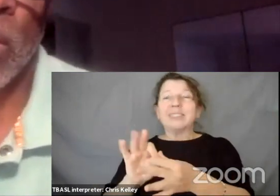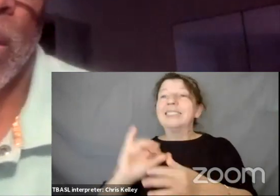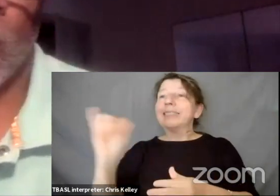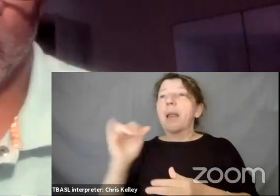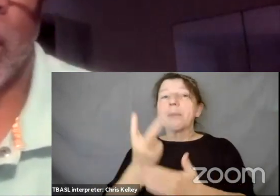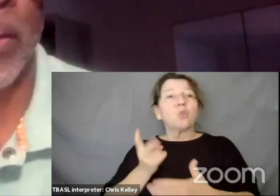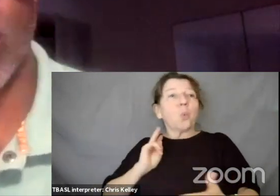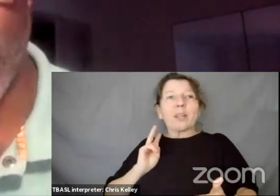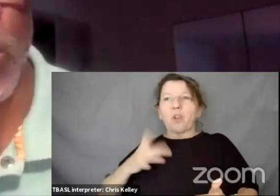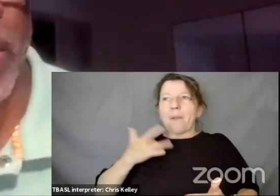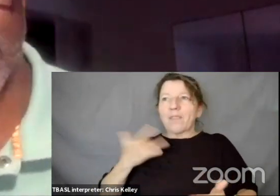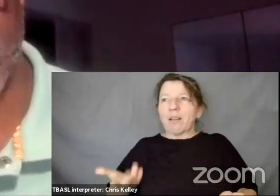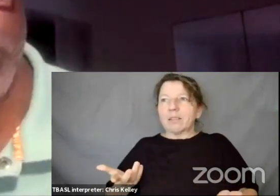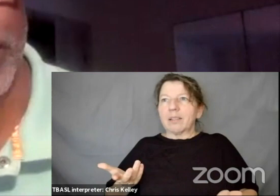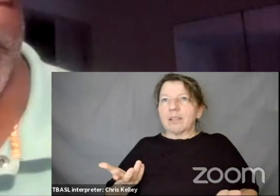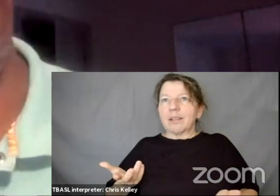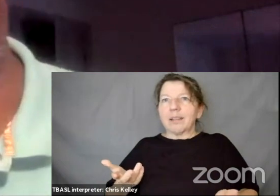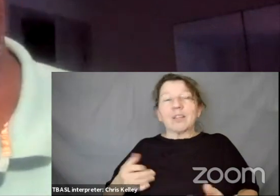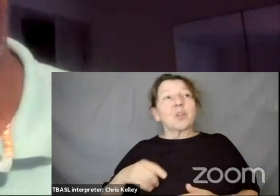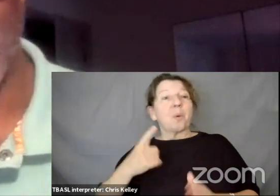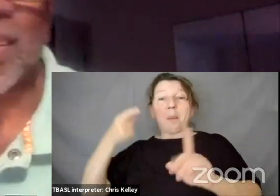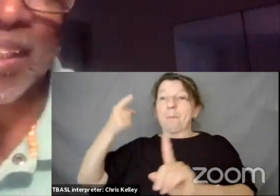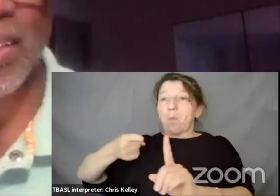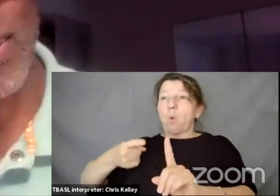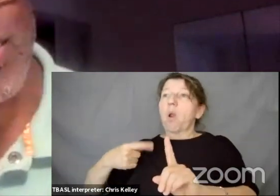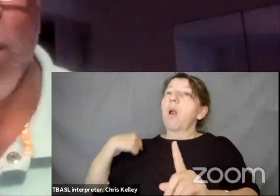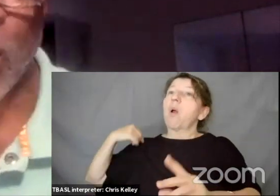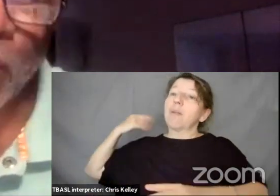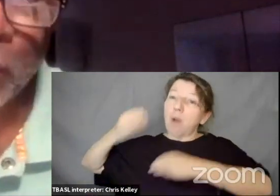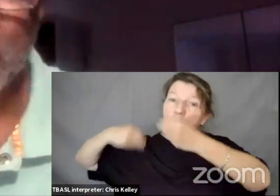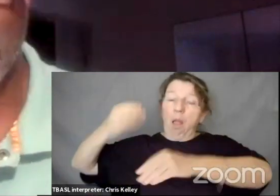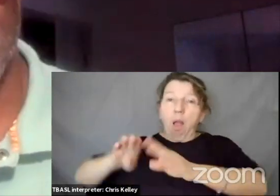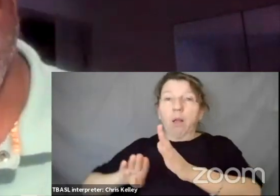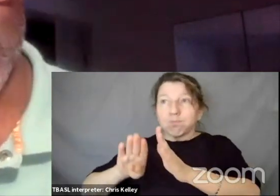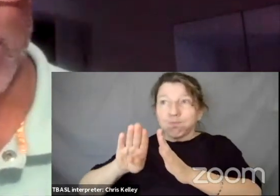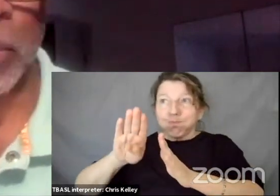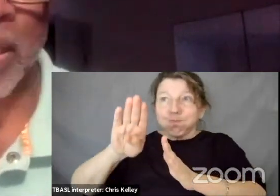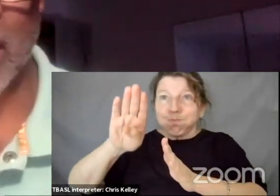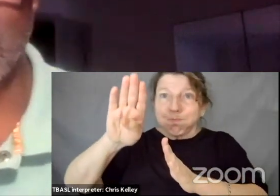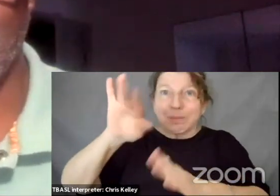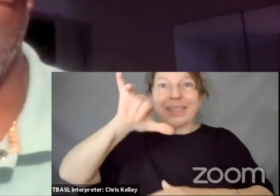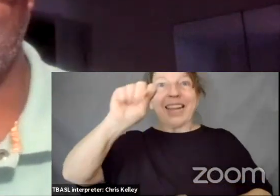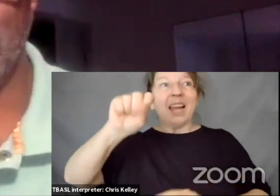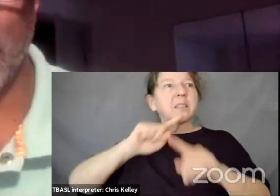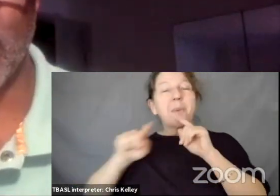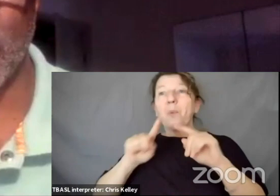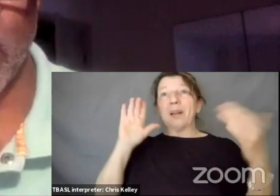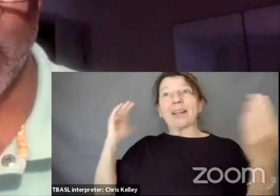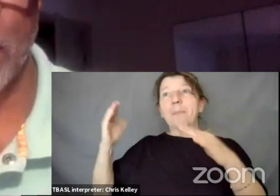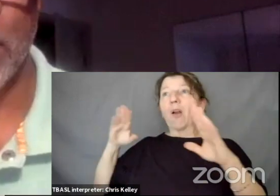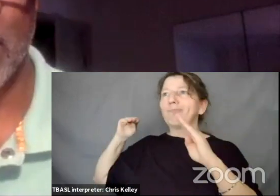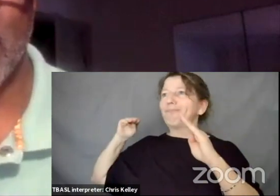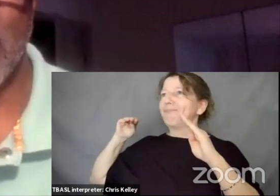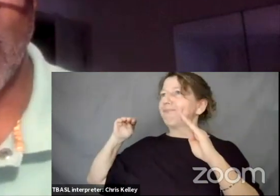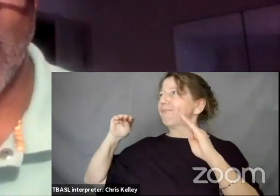long, long way, and no, we haven't come anyway. It's like there's this whole conundrum. And I, you know, I am very